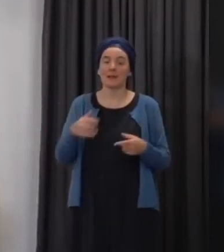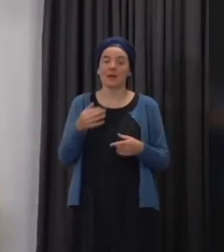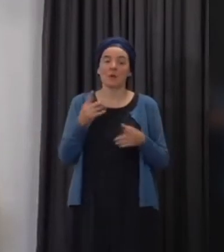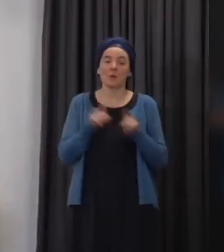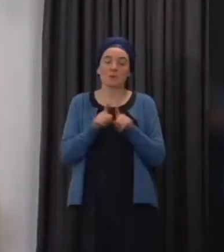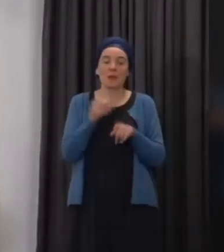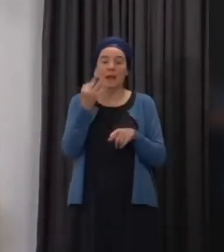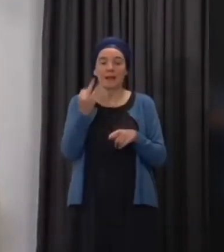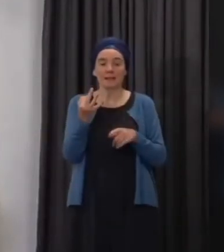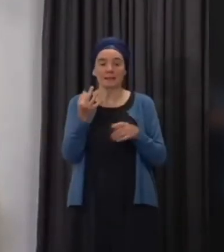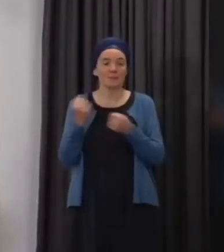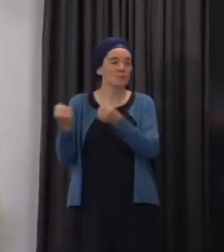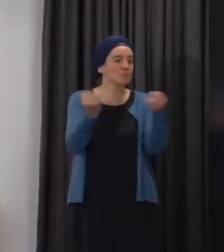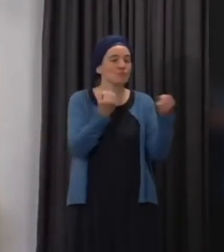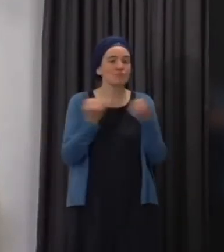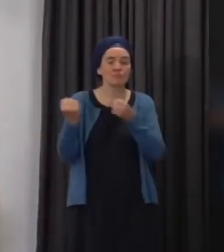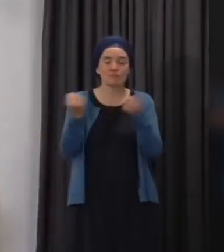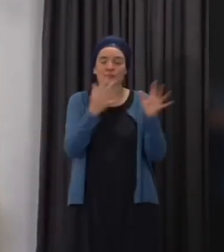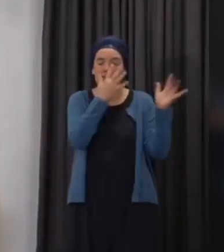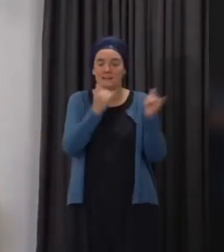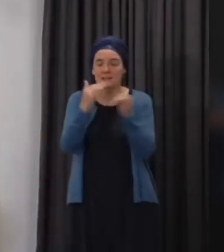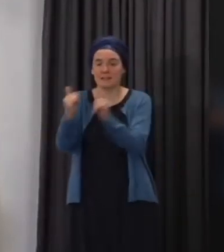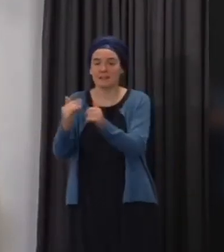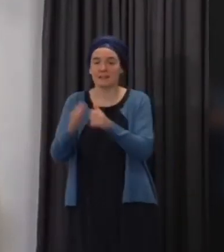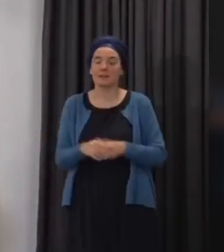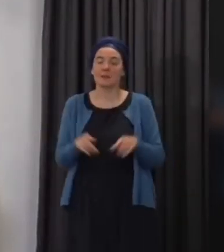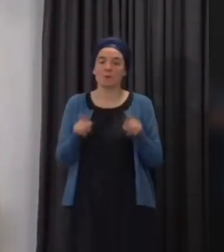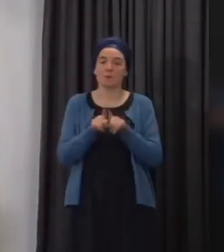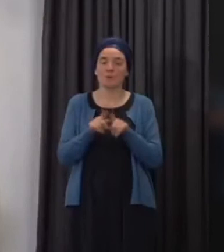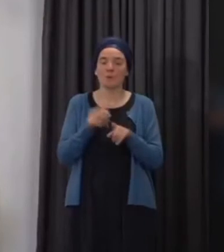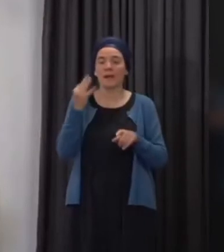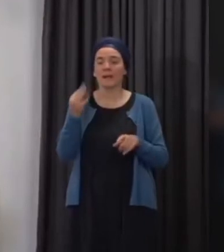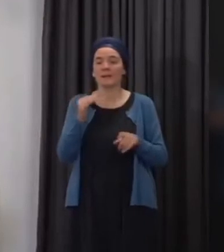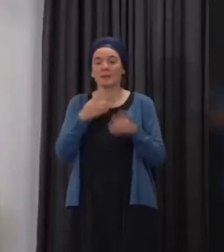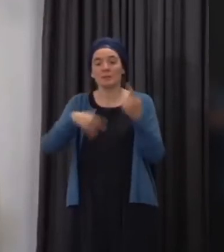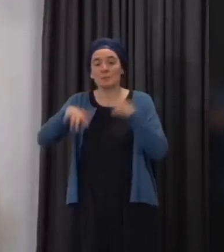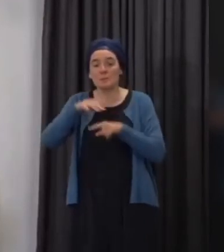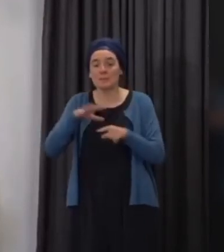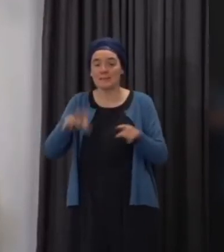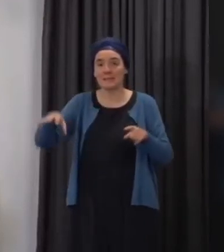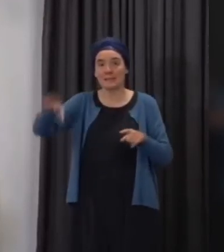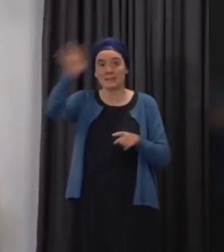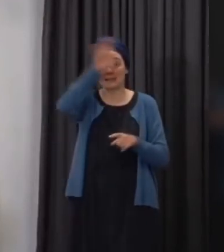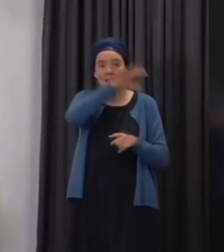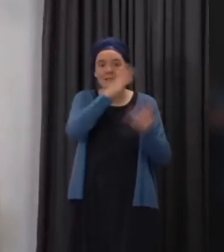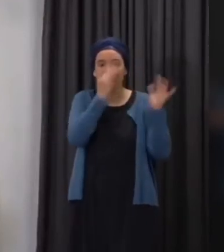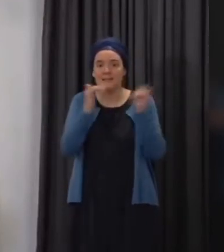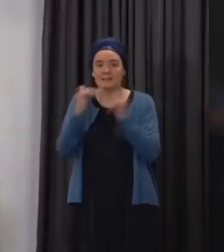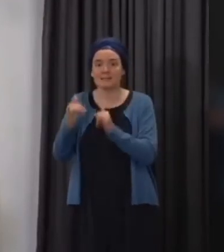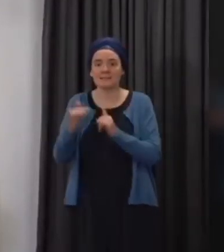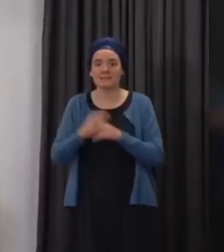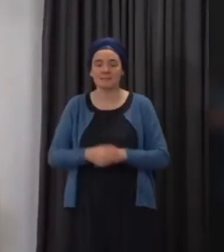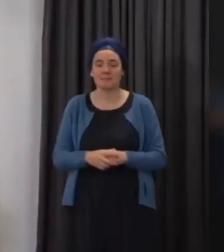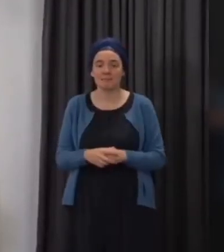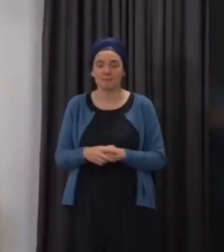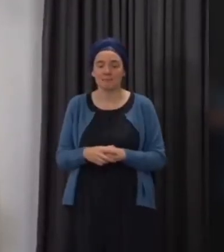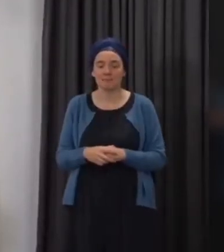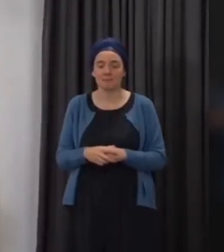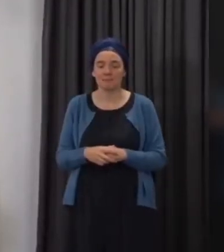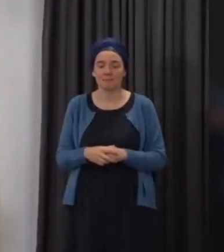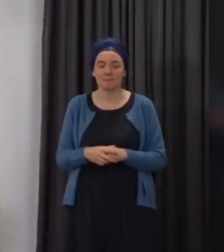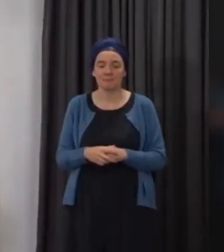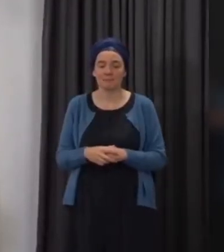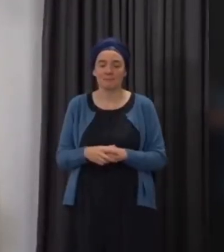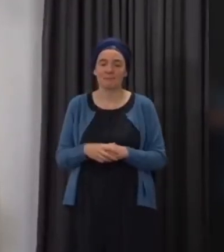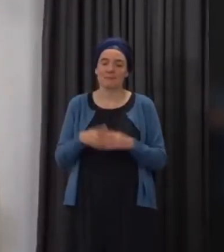and the 20 community testing units across Wales. In the meantime, the existing local referral arrangements with